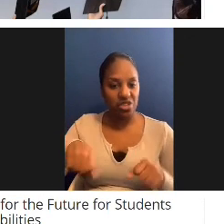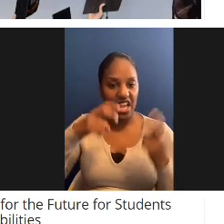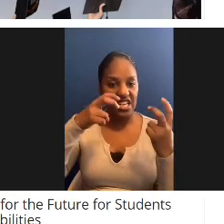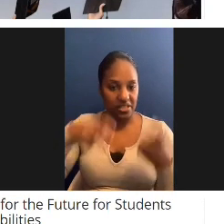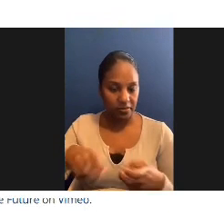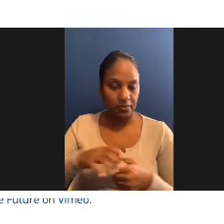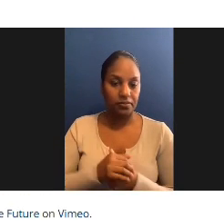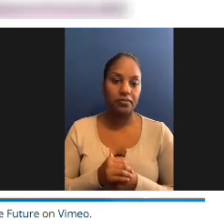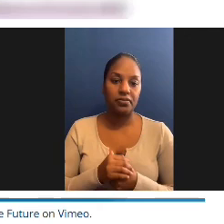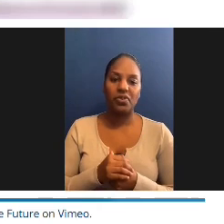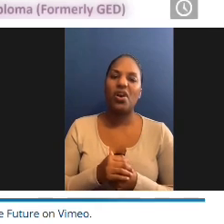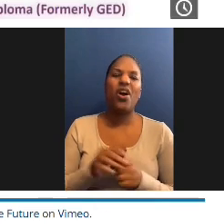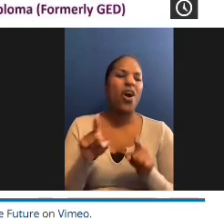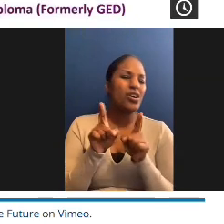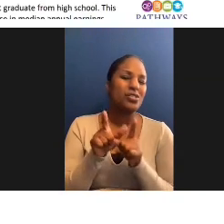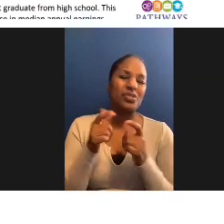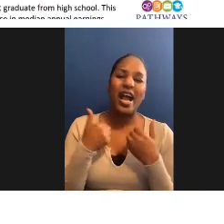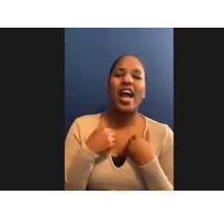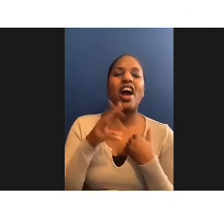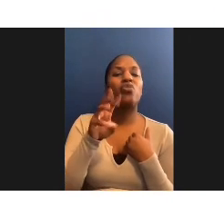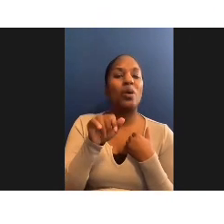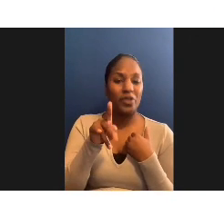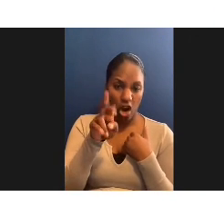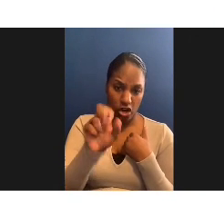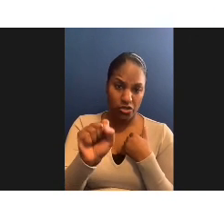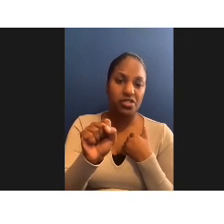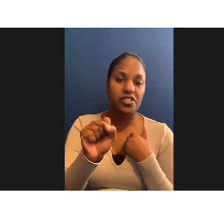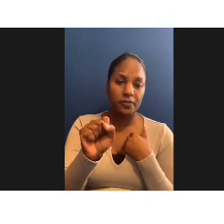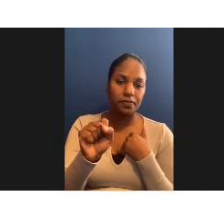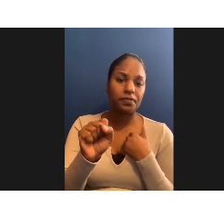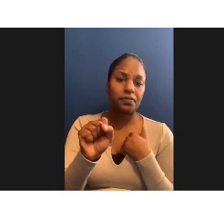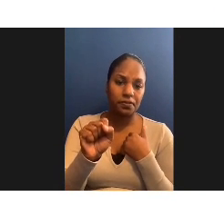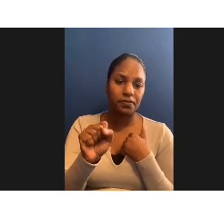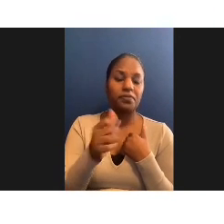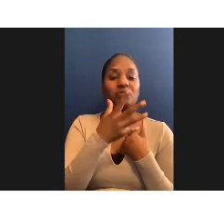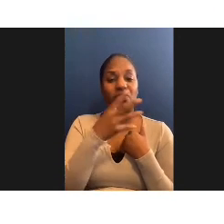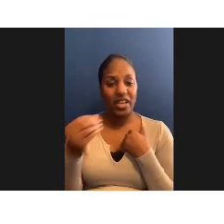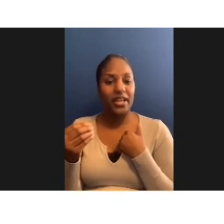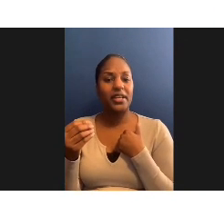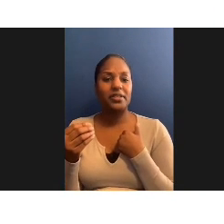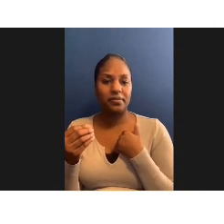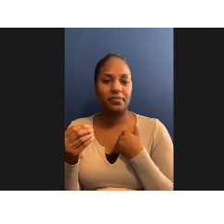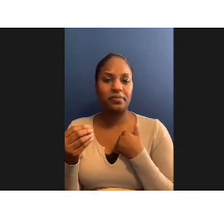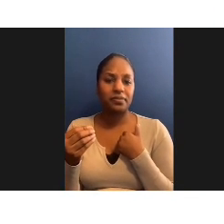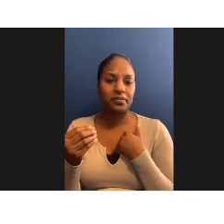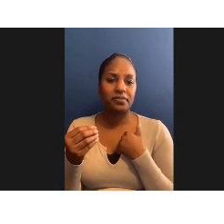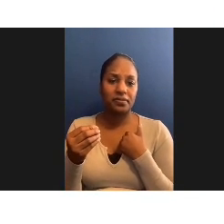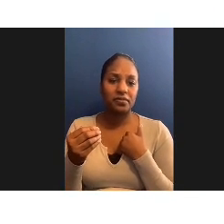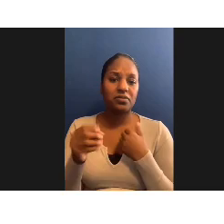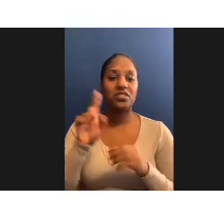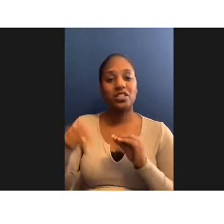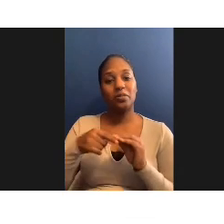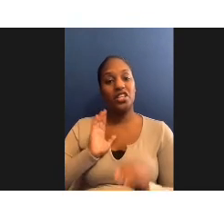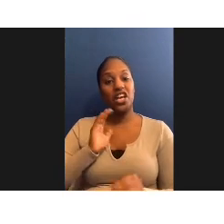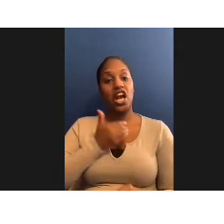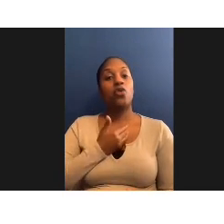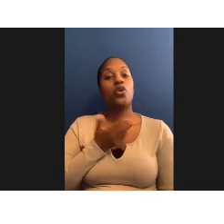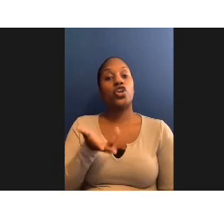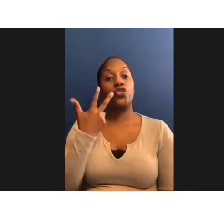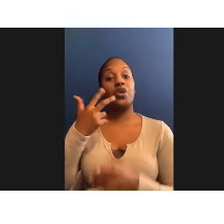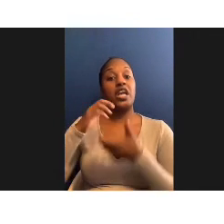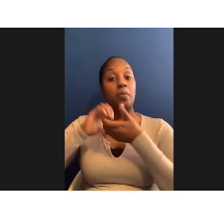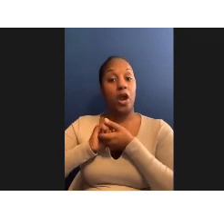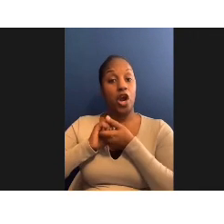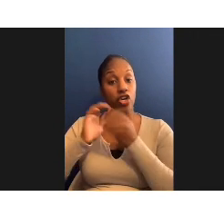Additionally, there are webinars under parents, and this is they're regarding our 3 partners,